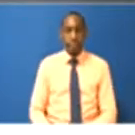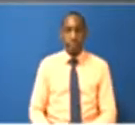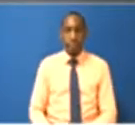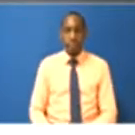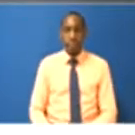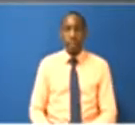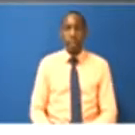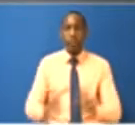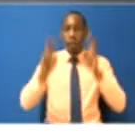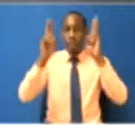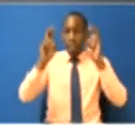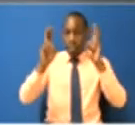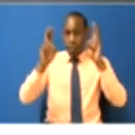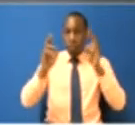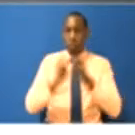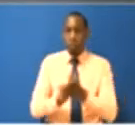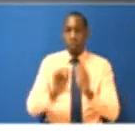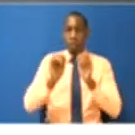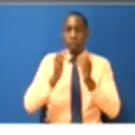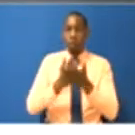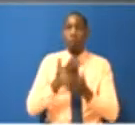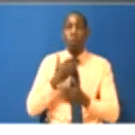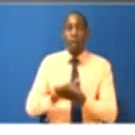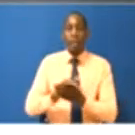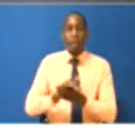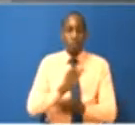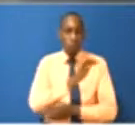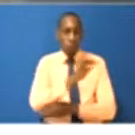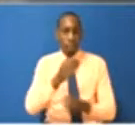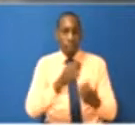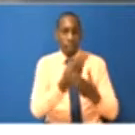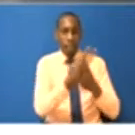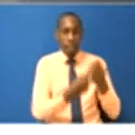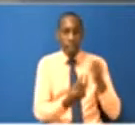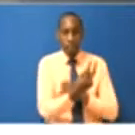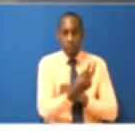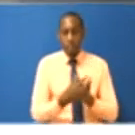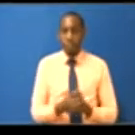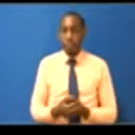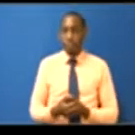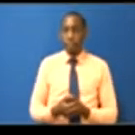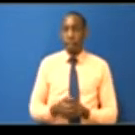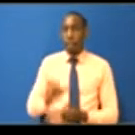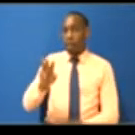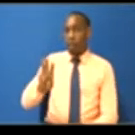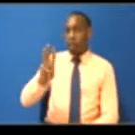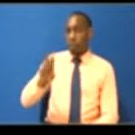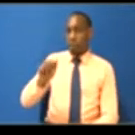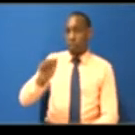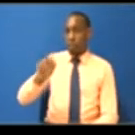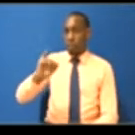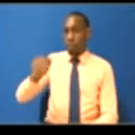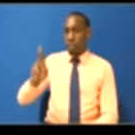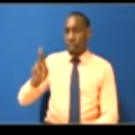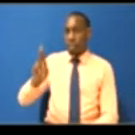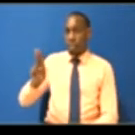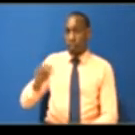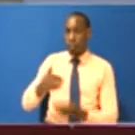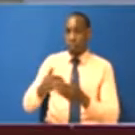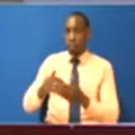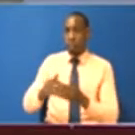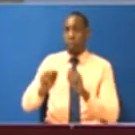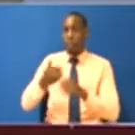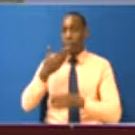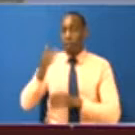that that's the issue that i would i would i would have really wanted them to go to the both of them and and coming to you on jiro before i hear from from philip kisen you can respond